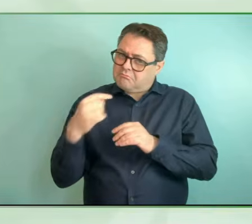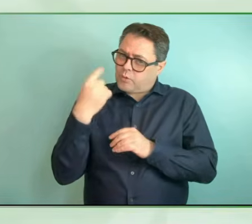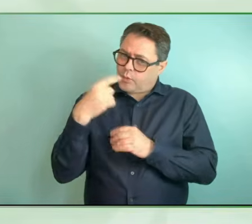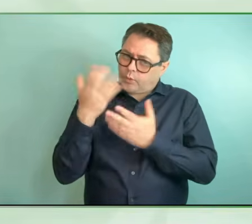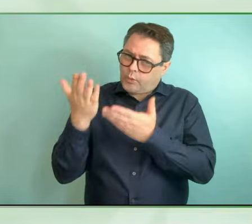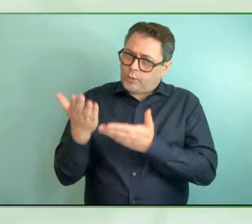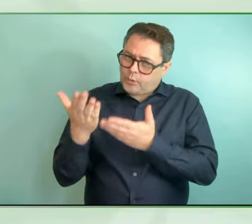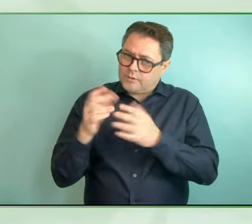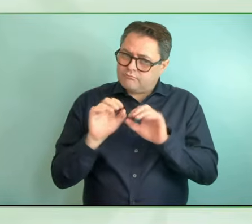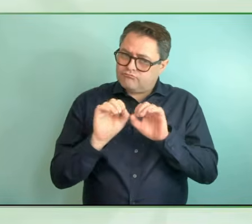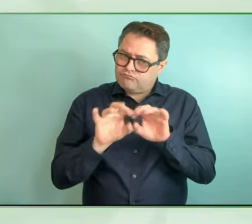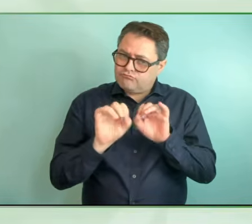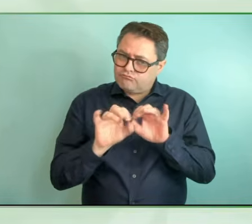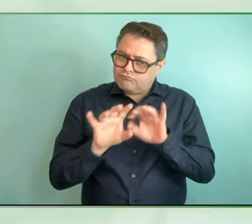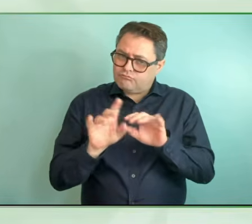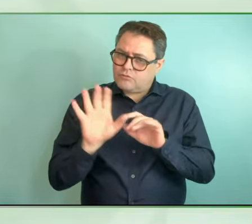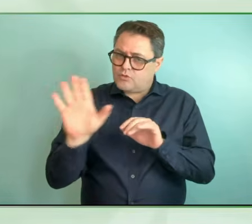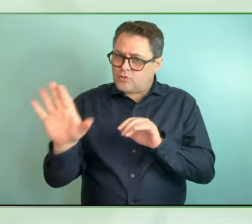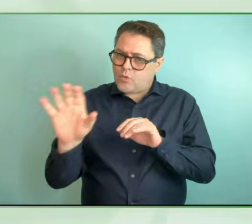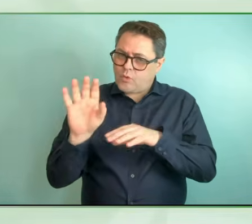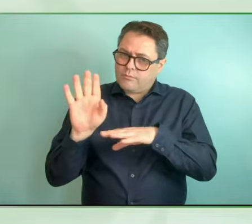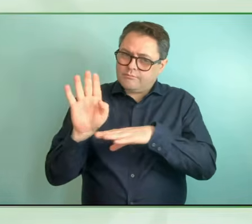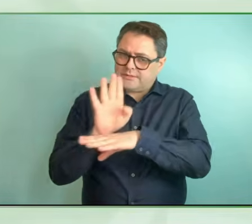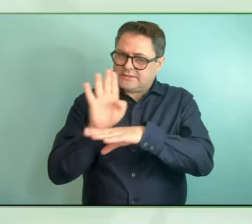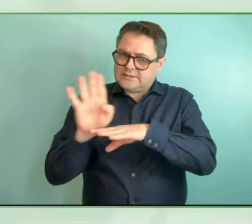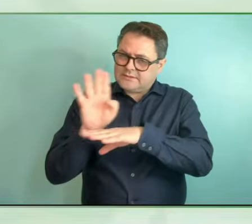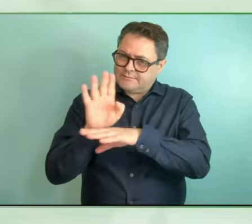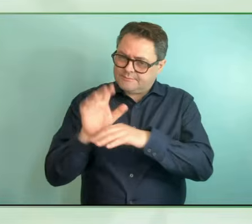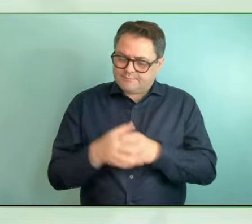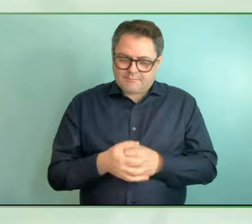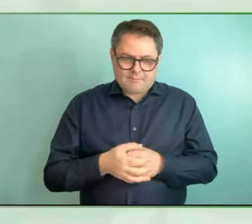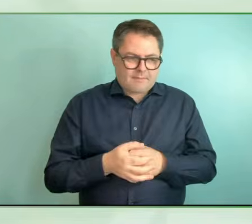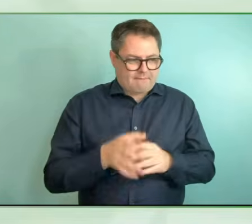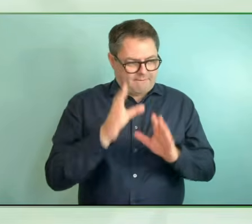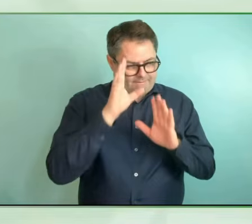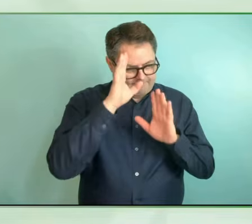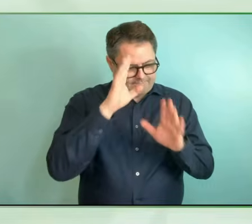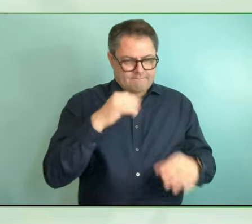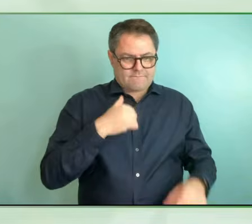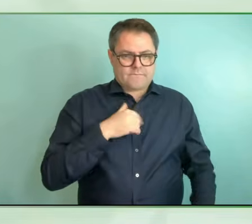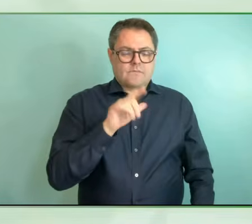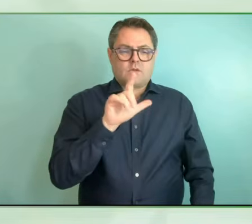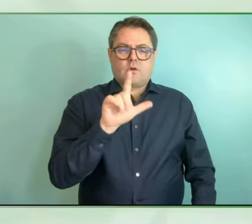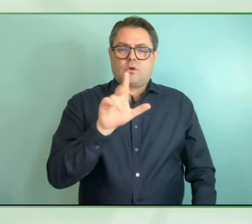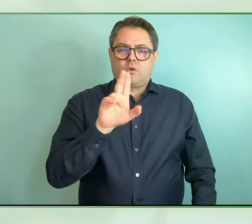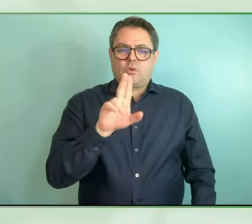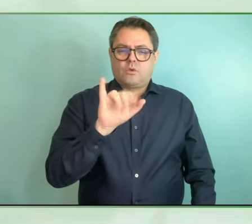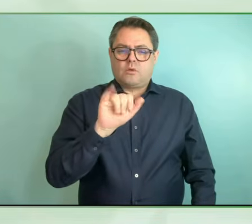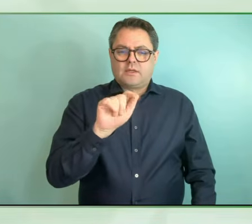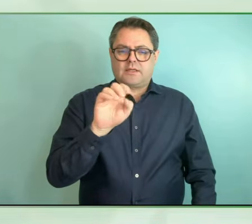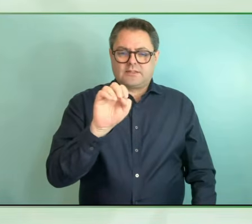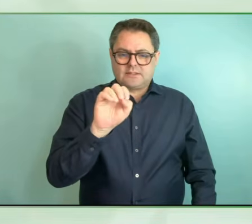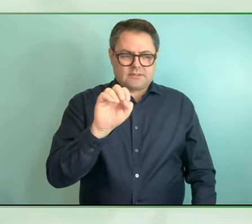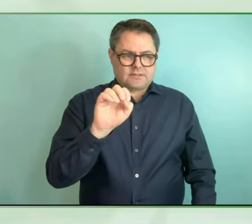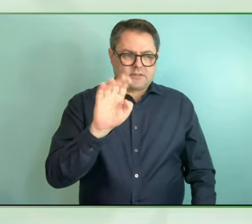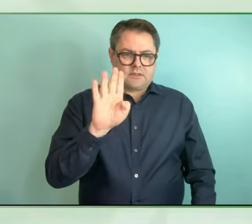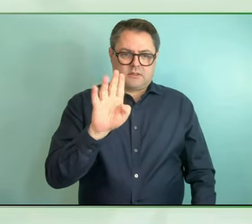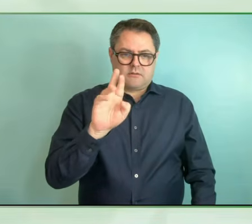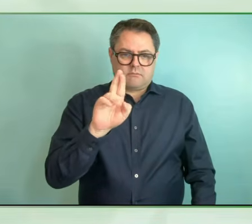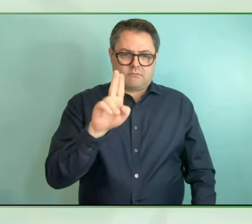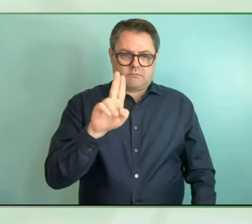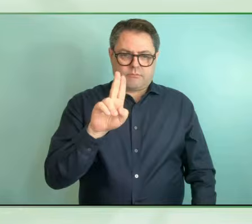then the company you work for. Well, as you said, my name is Luise Bruche, and I work as a community